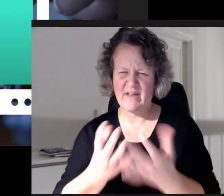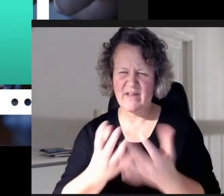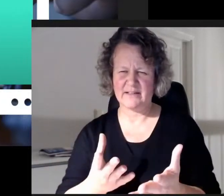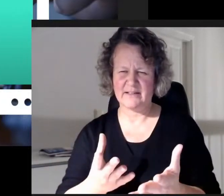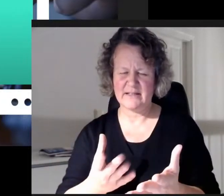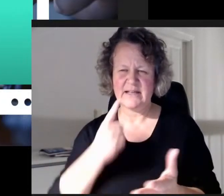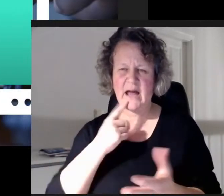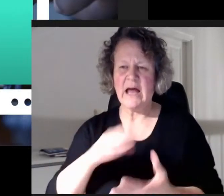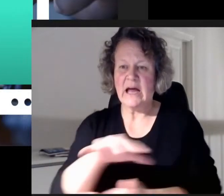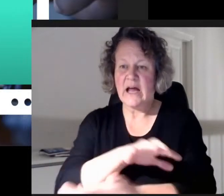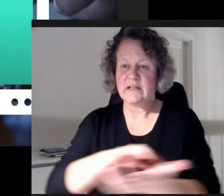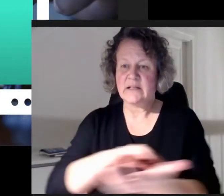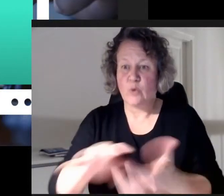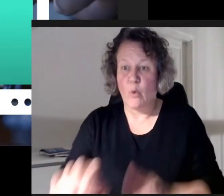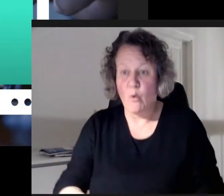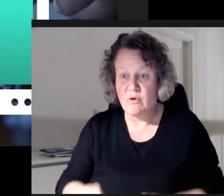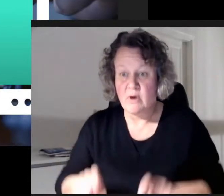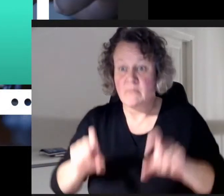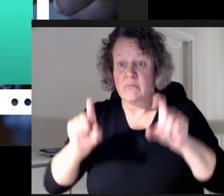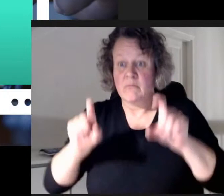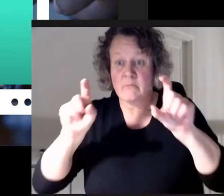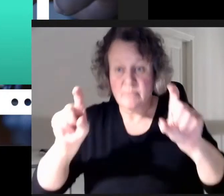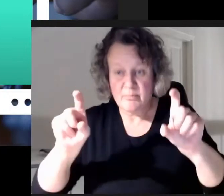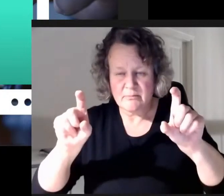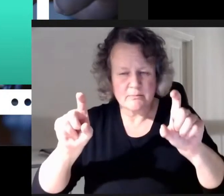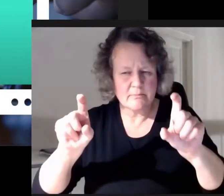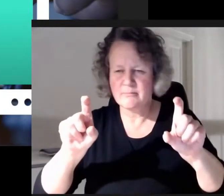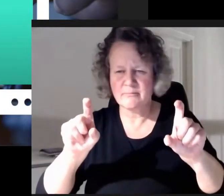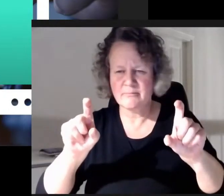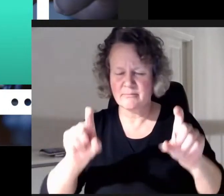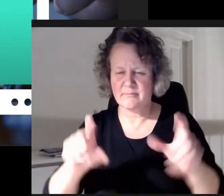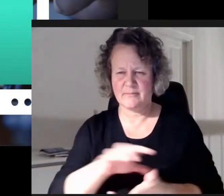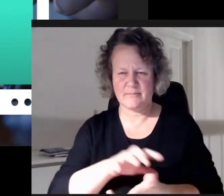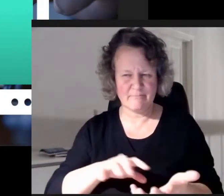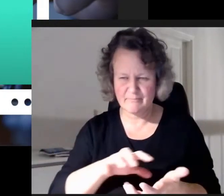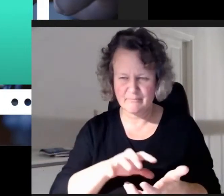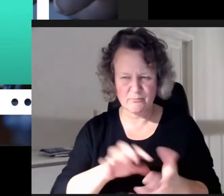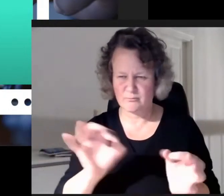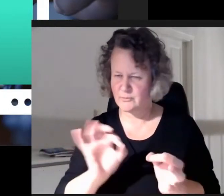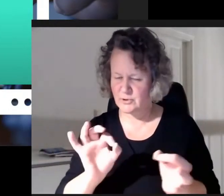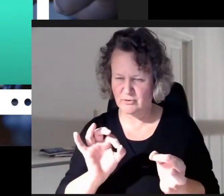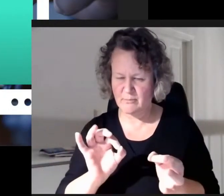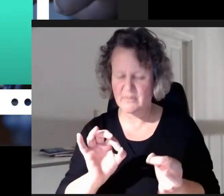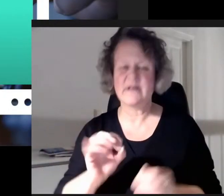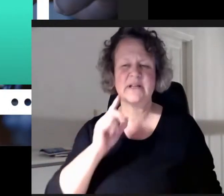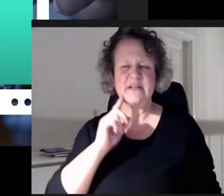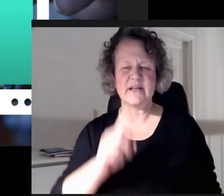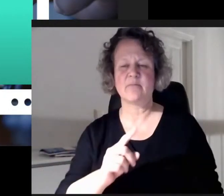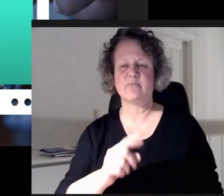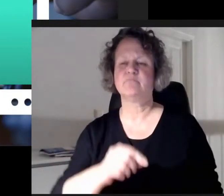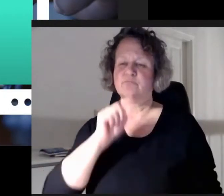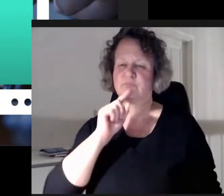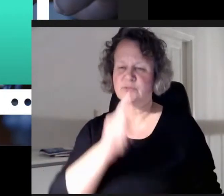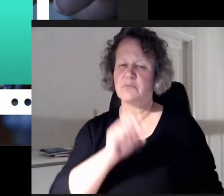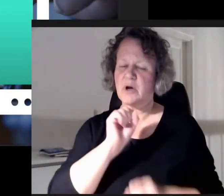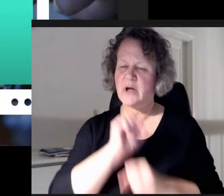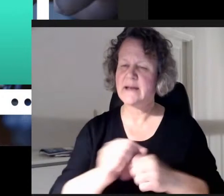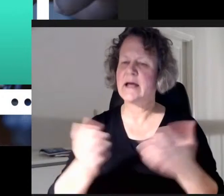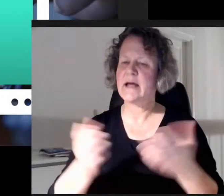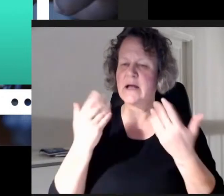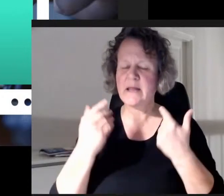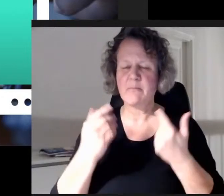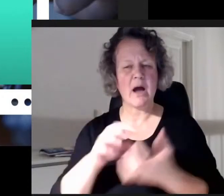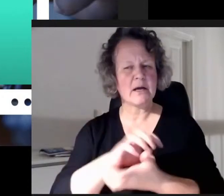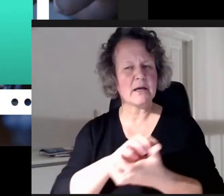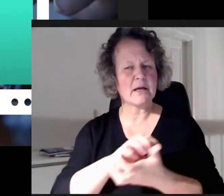not really place into the foreground the catastrophe, but you should really see the 3 positive items here connected with